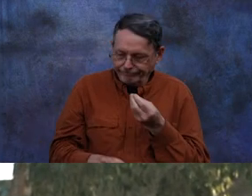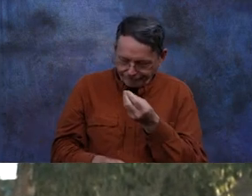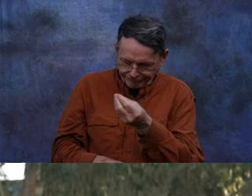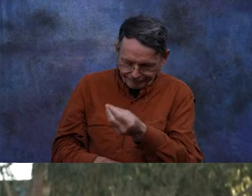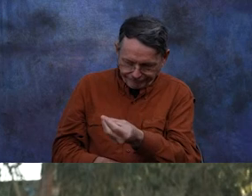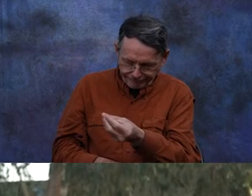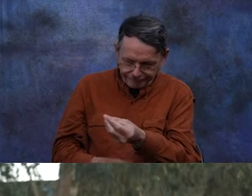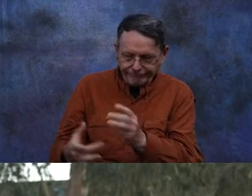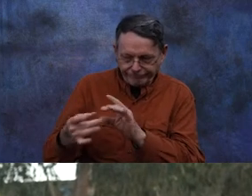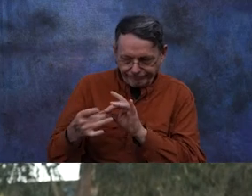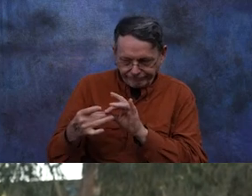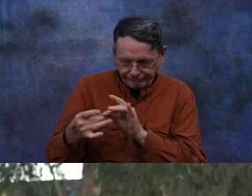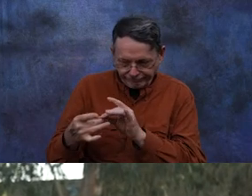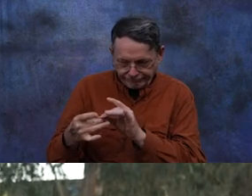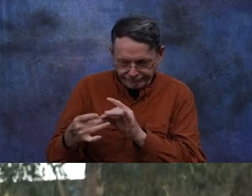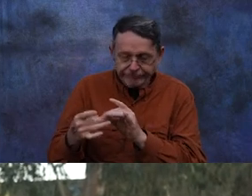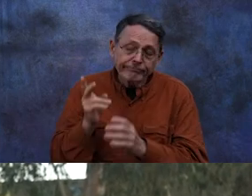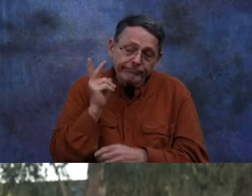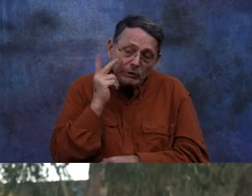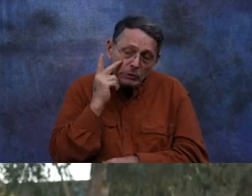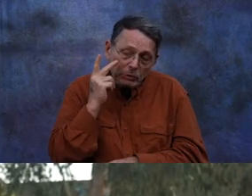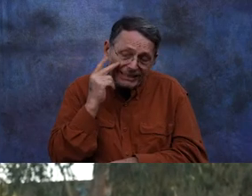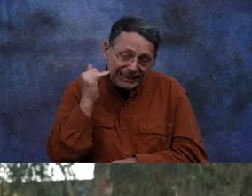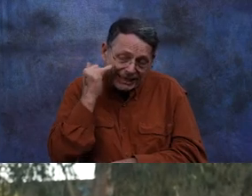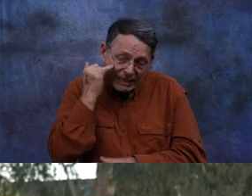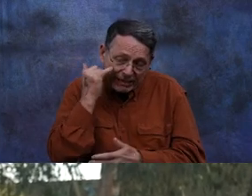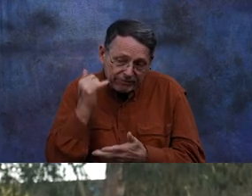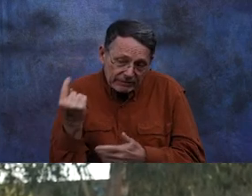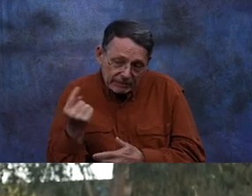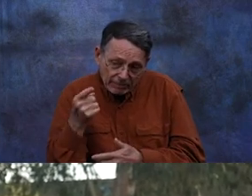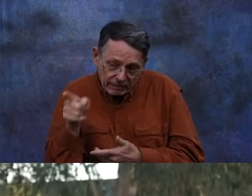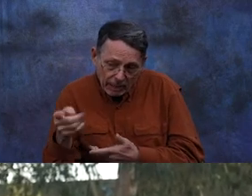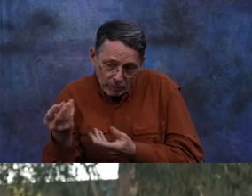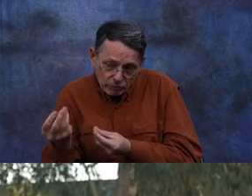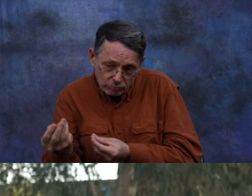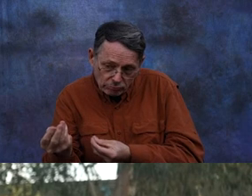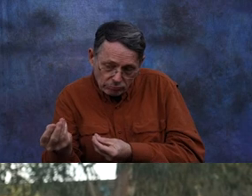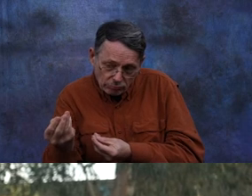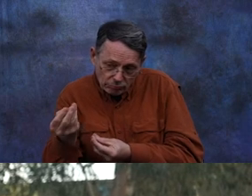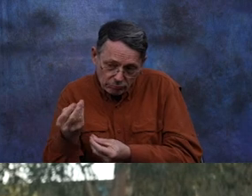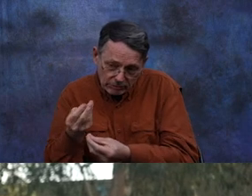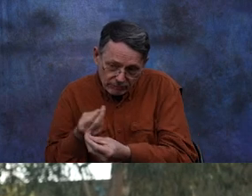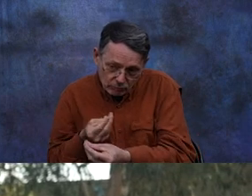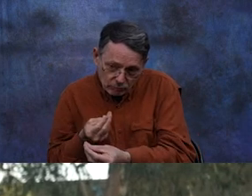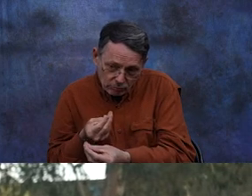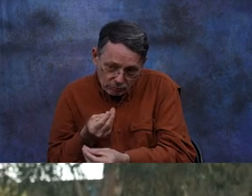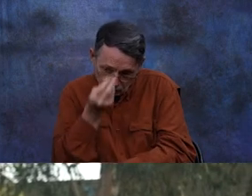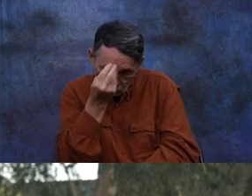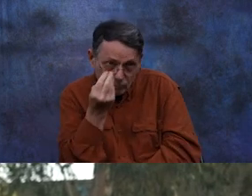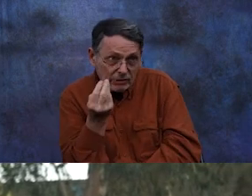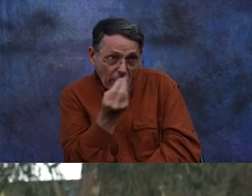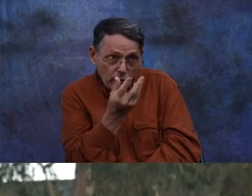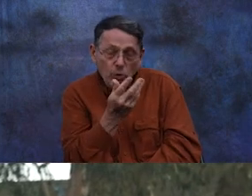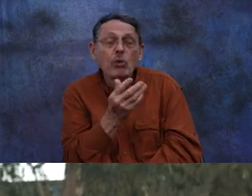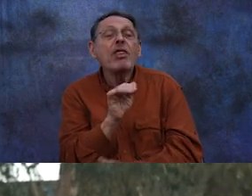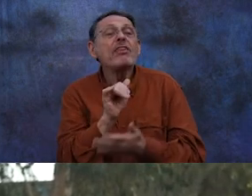And in return, see if there's anything they want to impart with you to let you know that whatever vision you